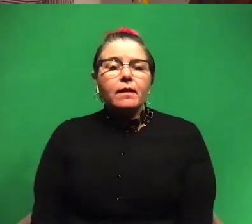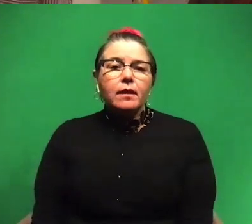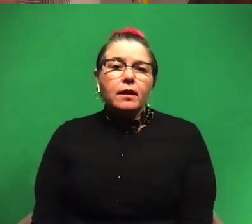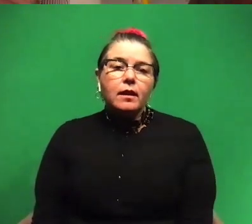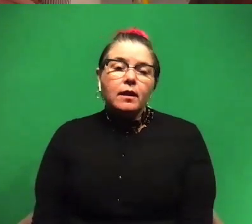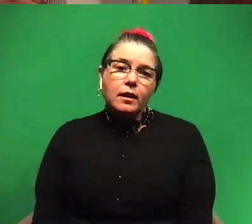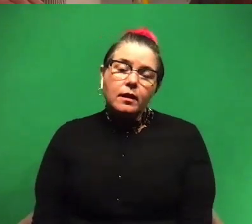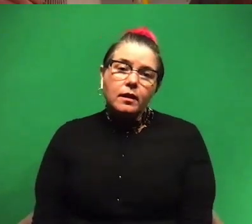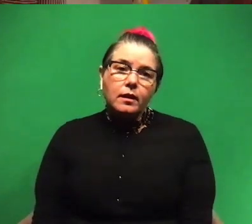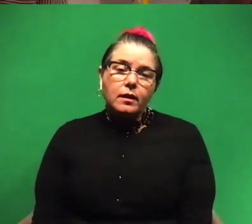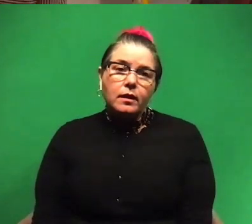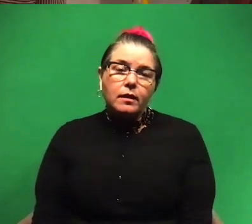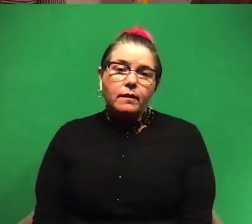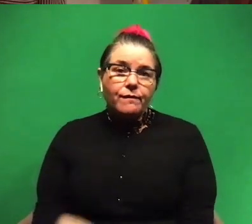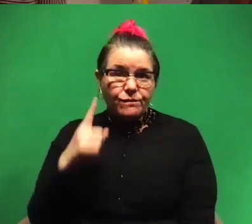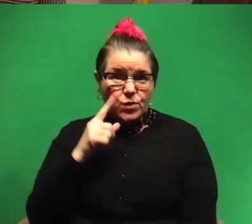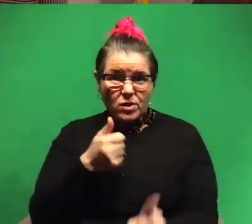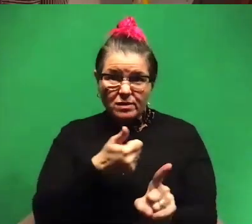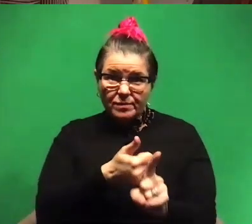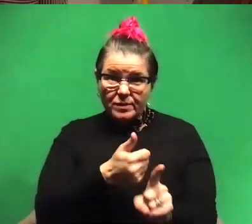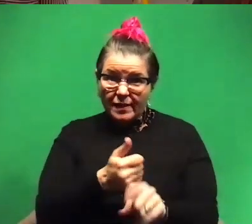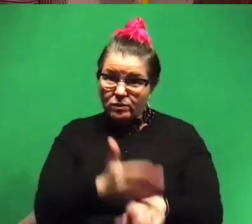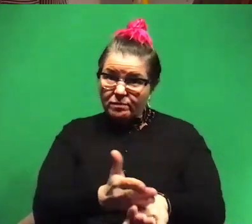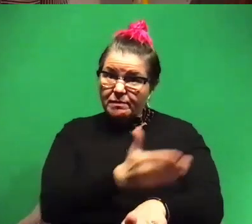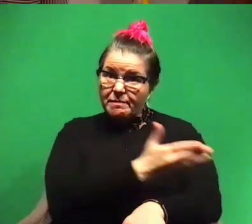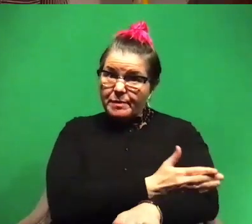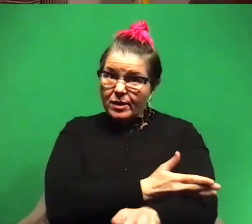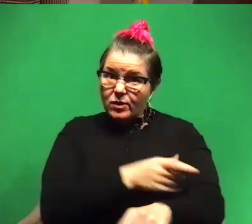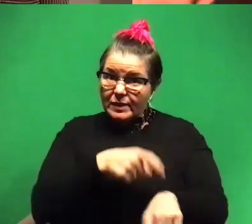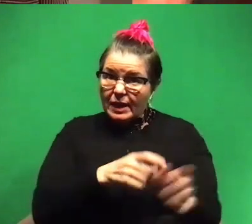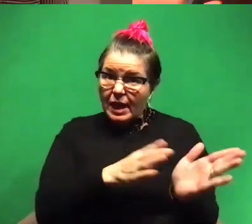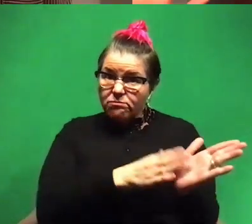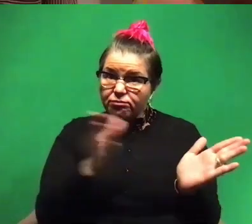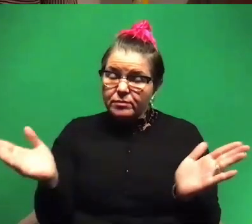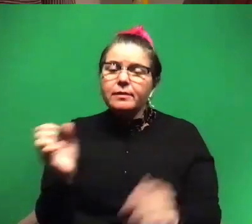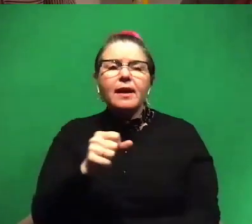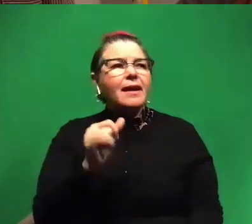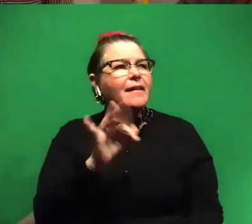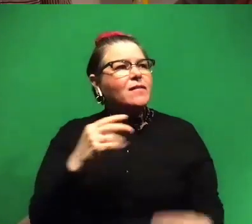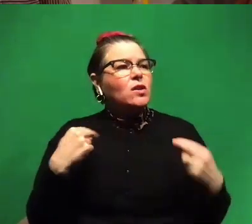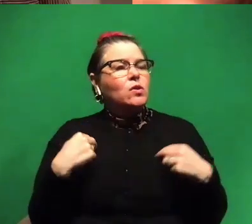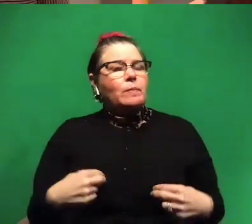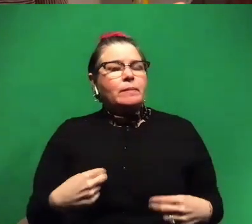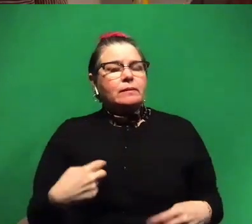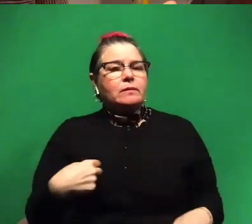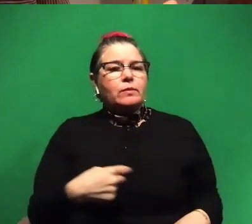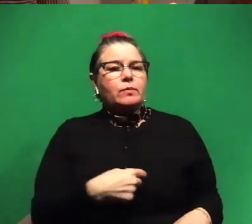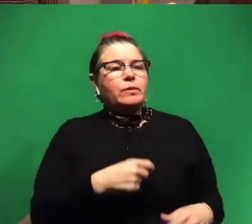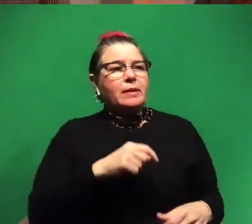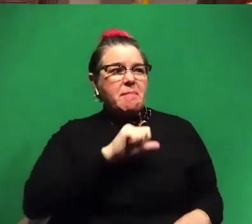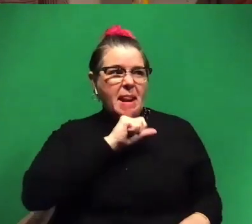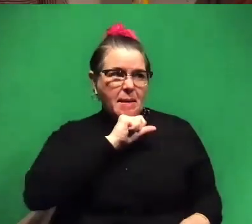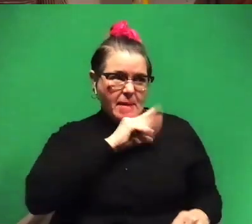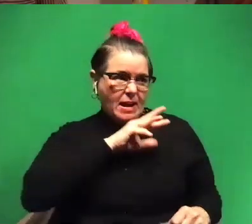Like for them to get better over time, you're saying? Yeah, like if humans, we made a mess